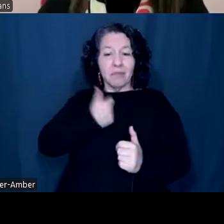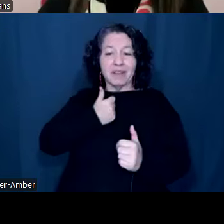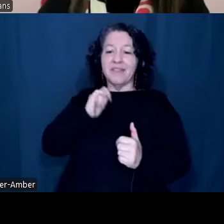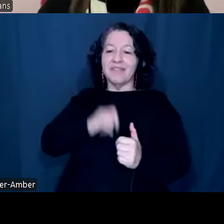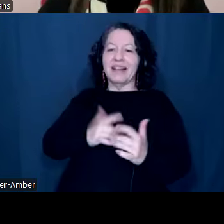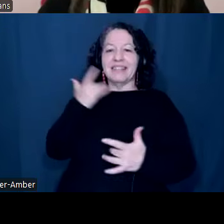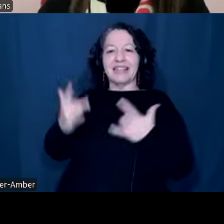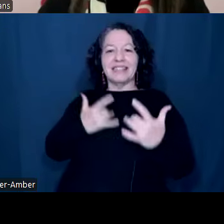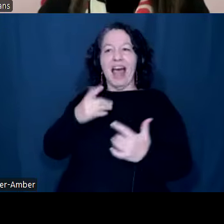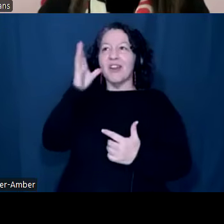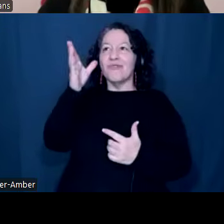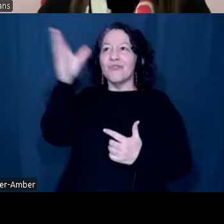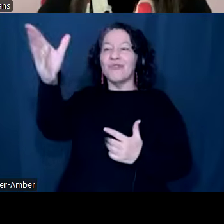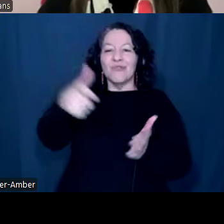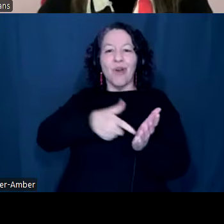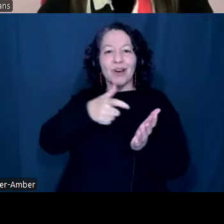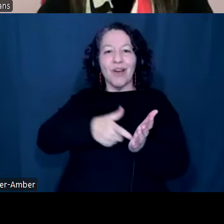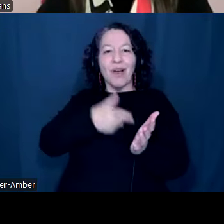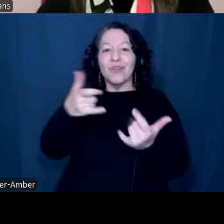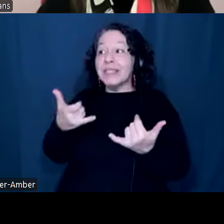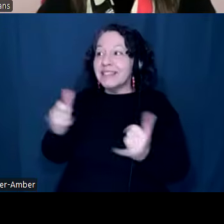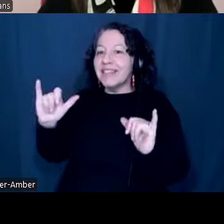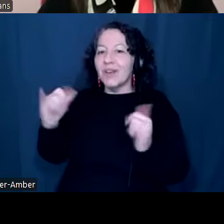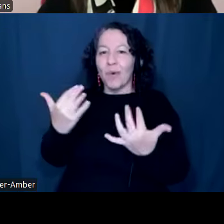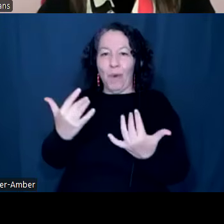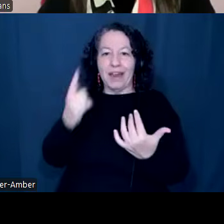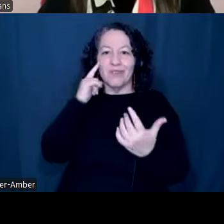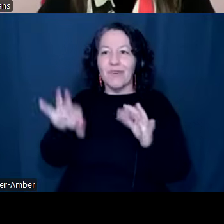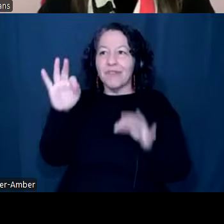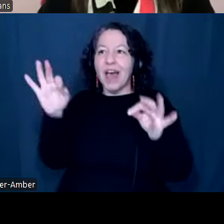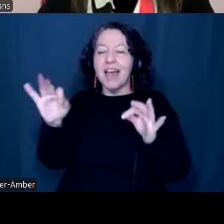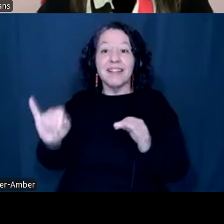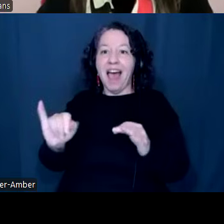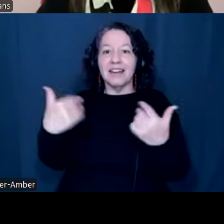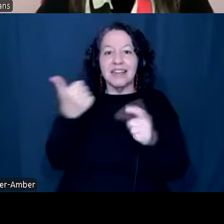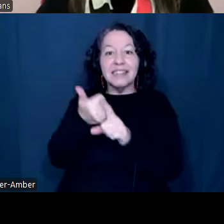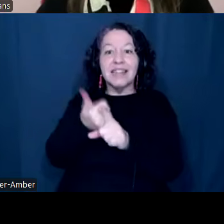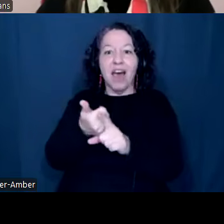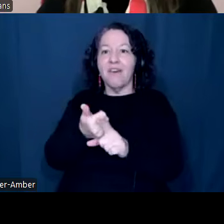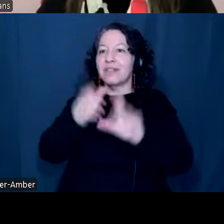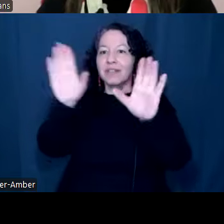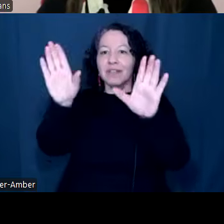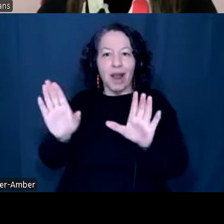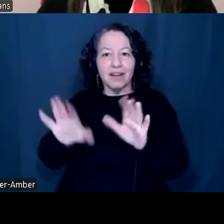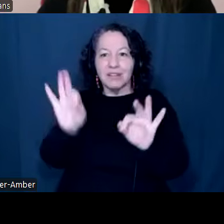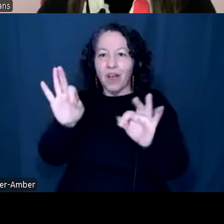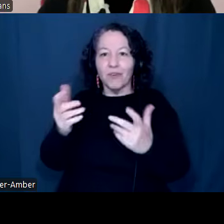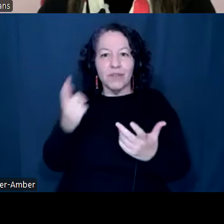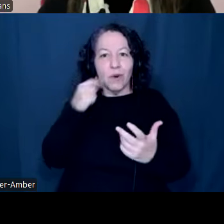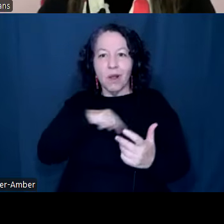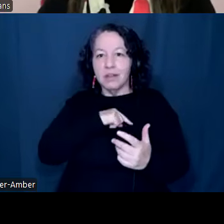of archaeology that we're still waiting to discover. That is the great discovery to be had about